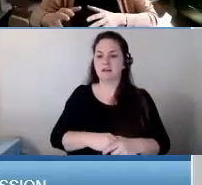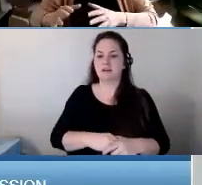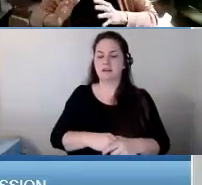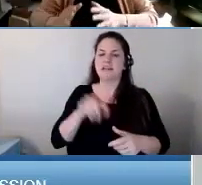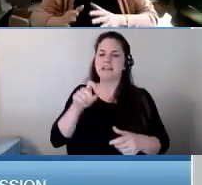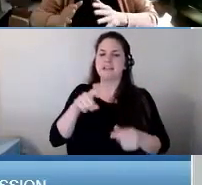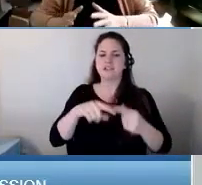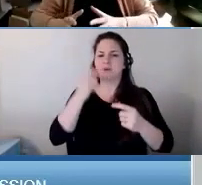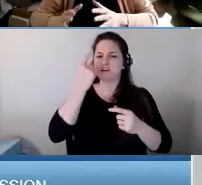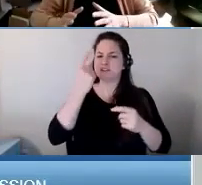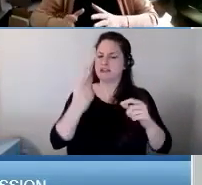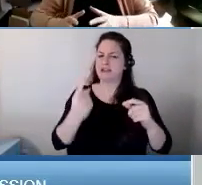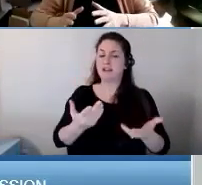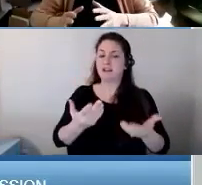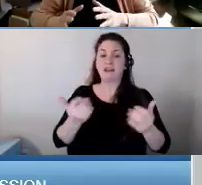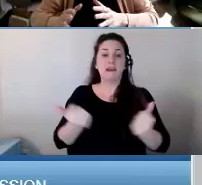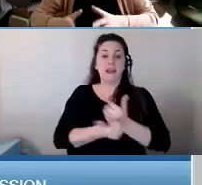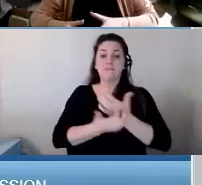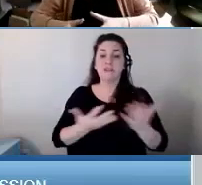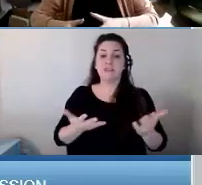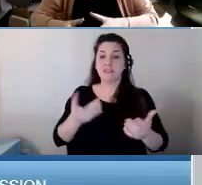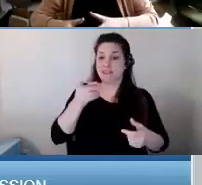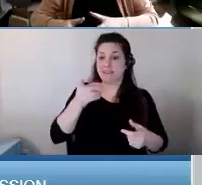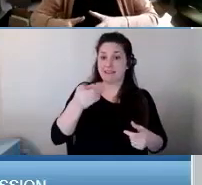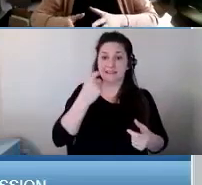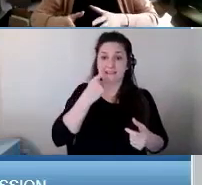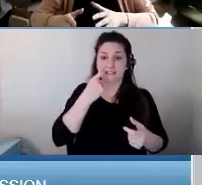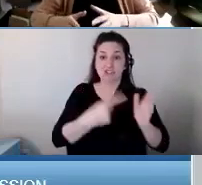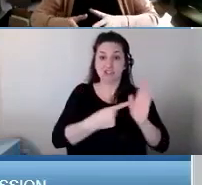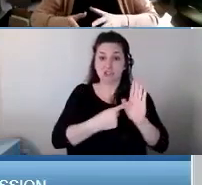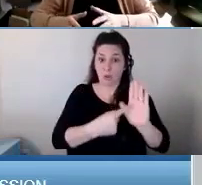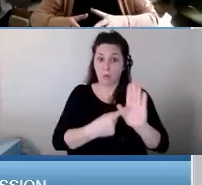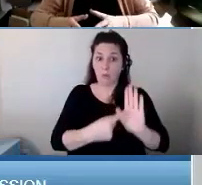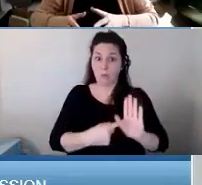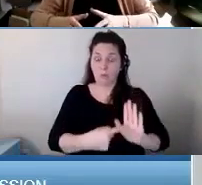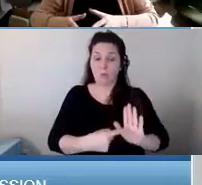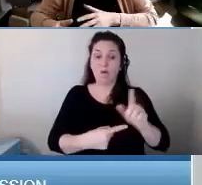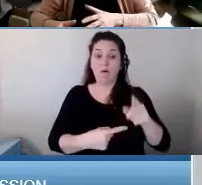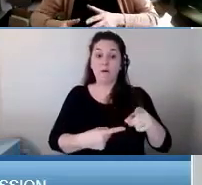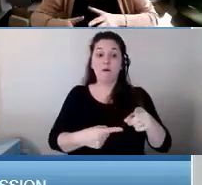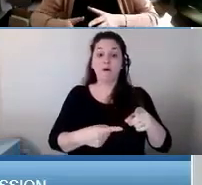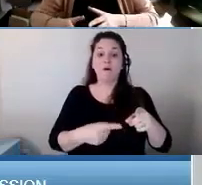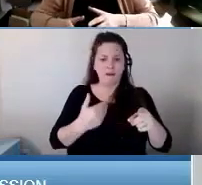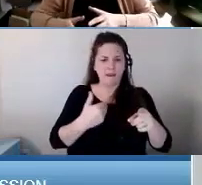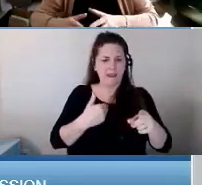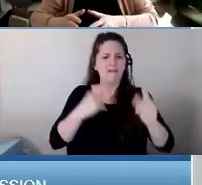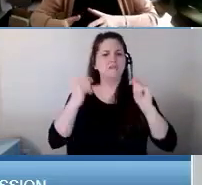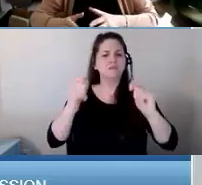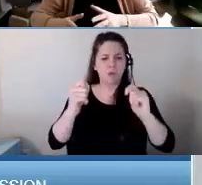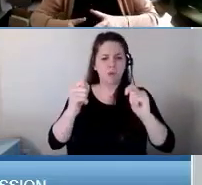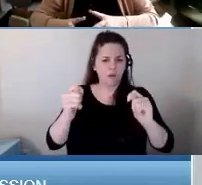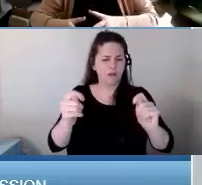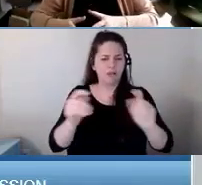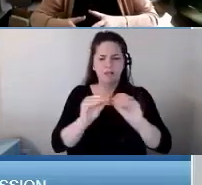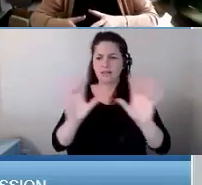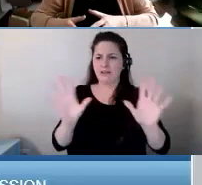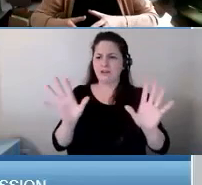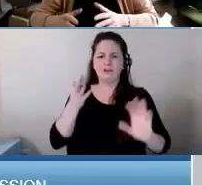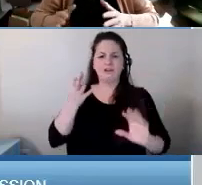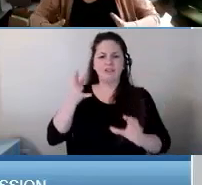understanding. Everything that Isaac has showed you have tutorials within